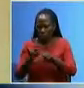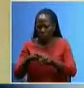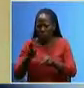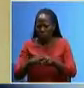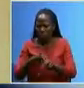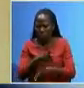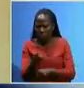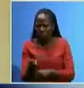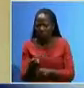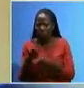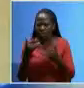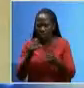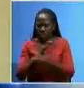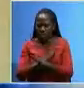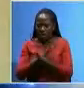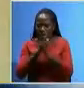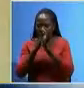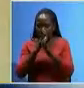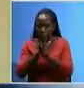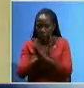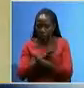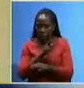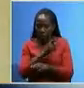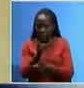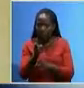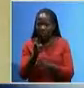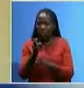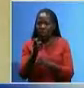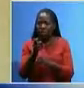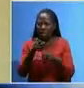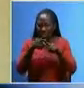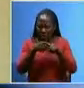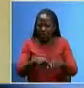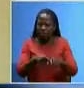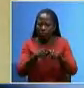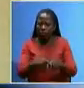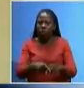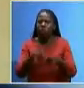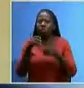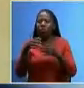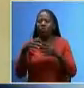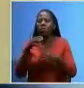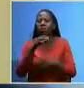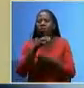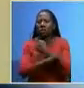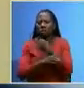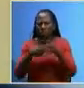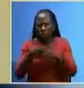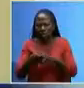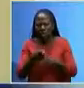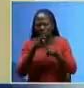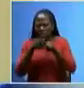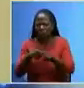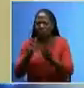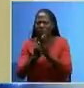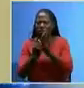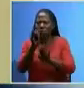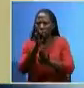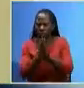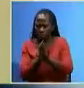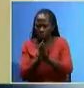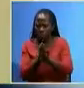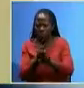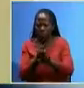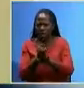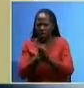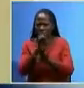Given that Zambia is an import-dependent country, I beg your pardon, it depends on imports, we saw that the